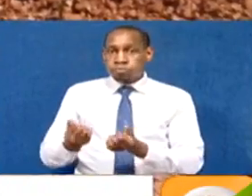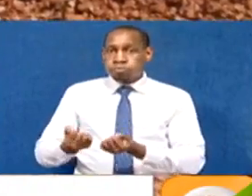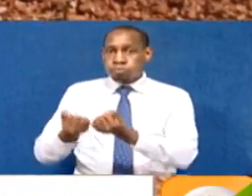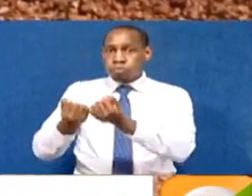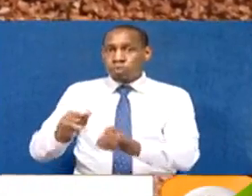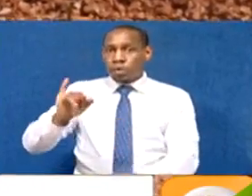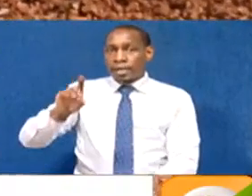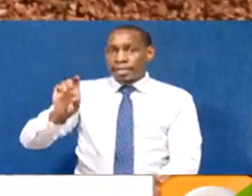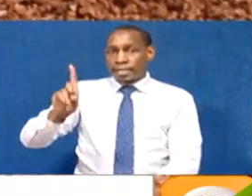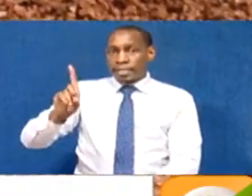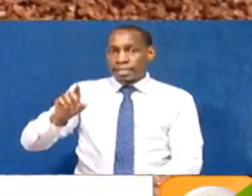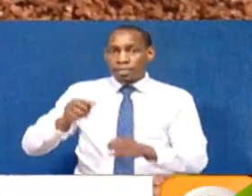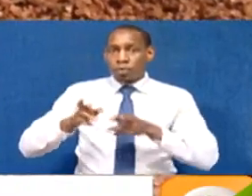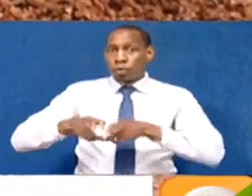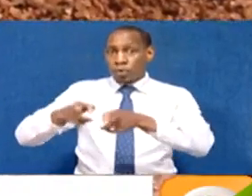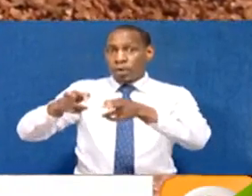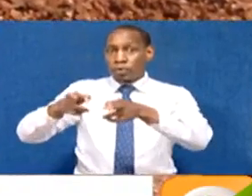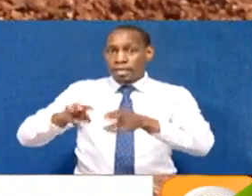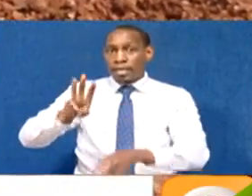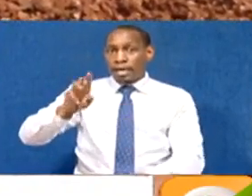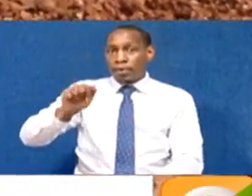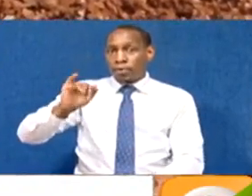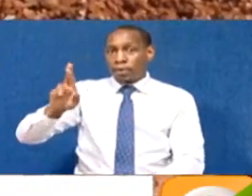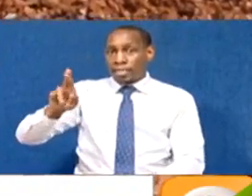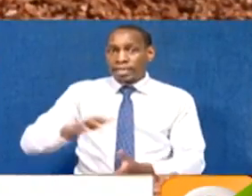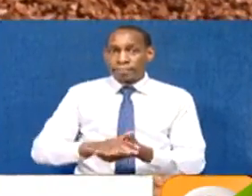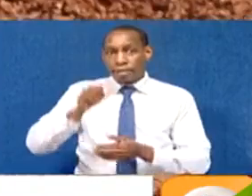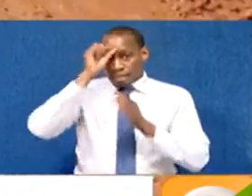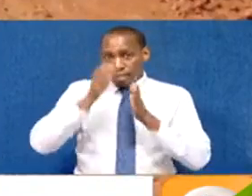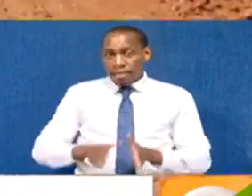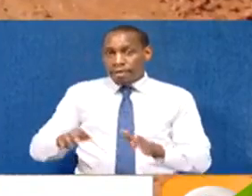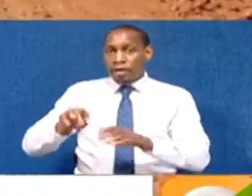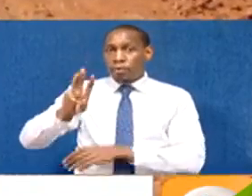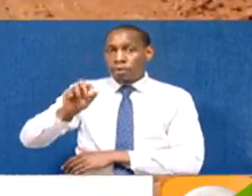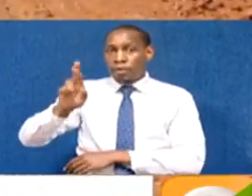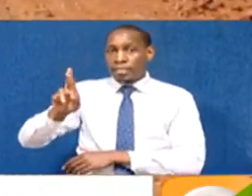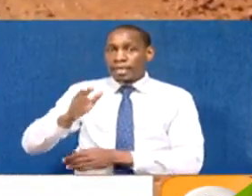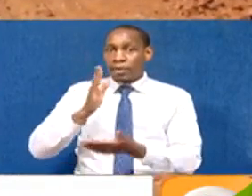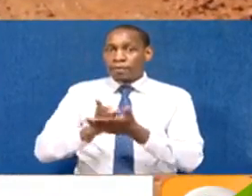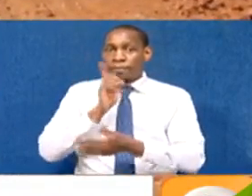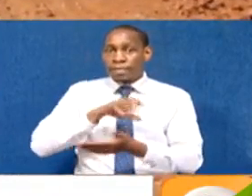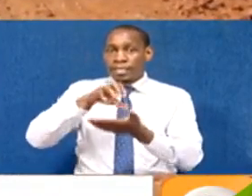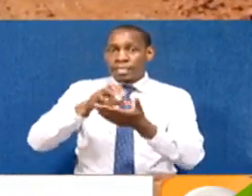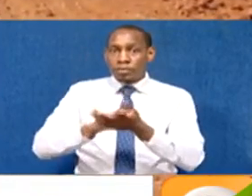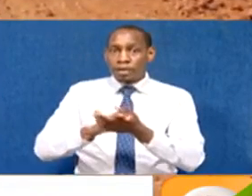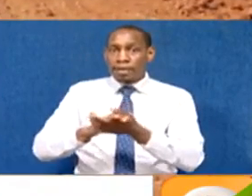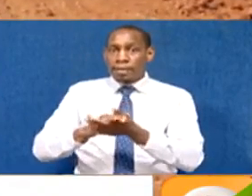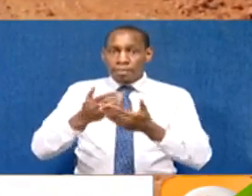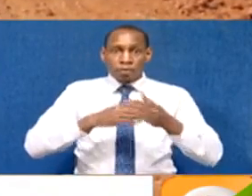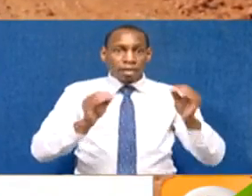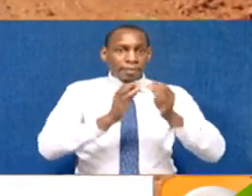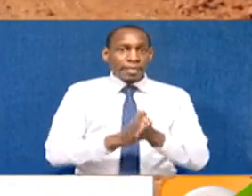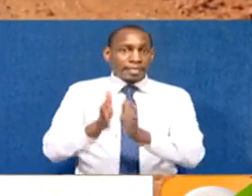at Erga area along the Gerile-Wajir road. Wajir Governor Ahmed Mukhtar confirming the incident after a brief